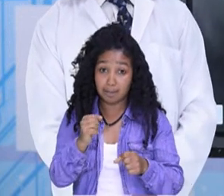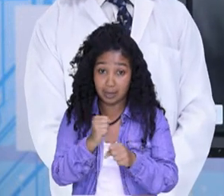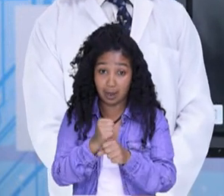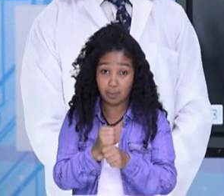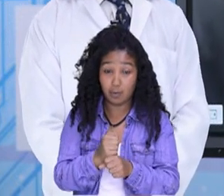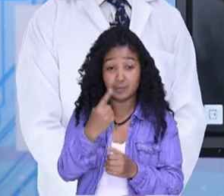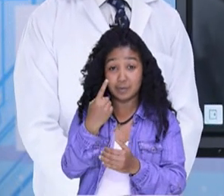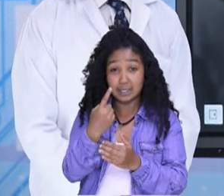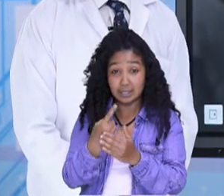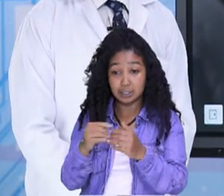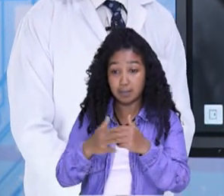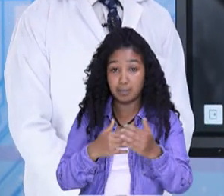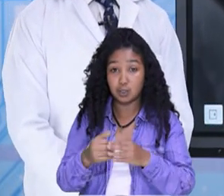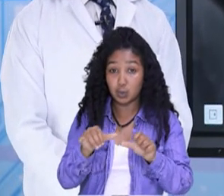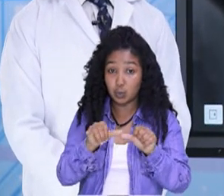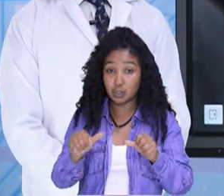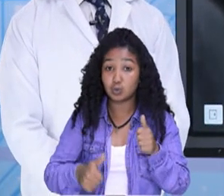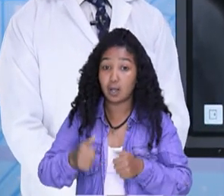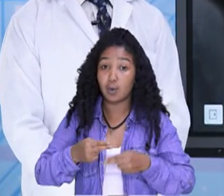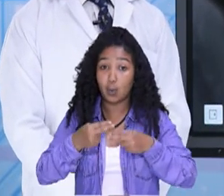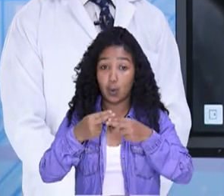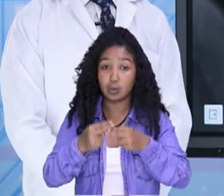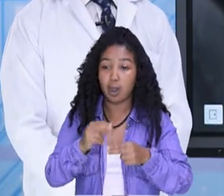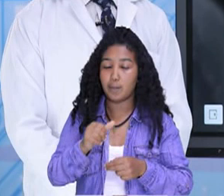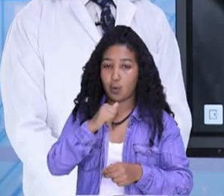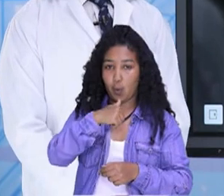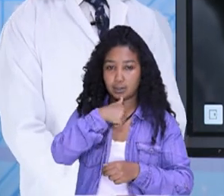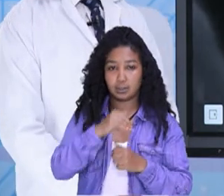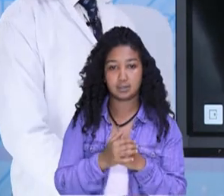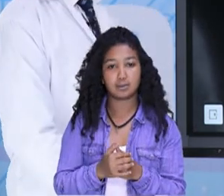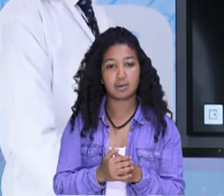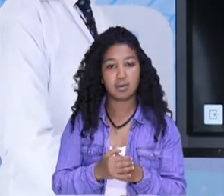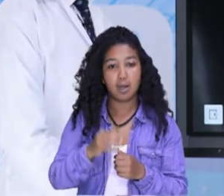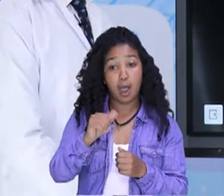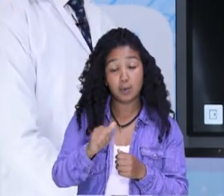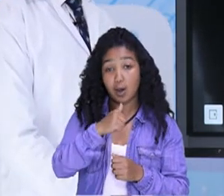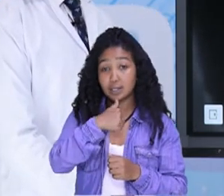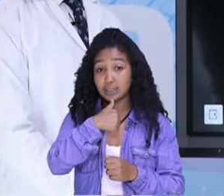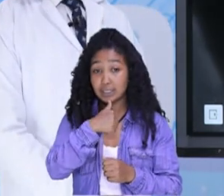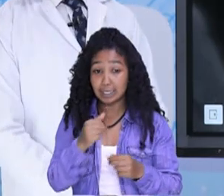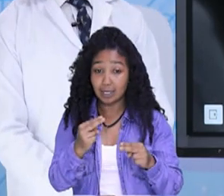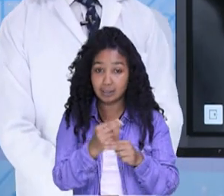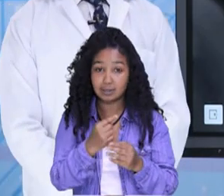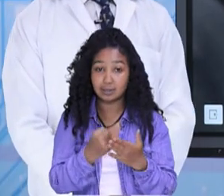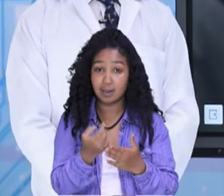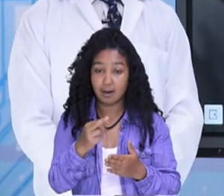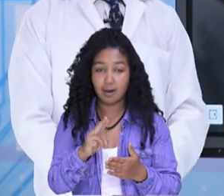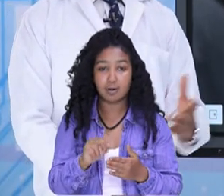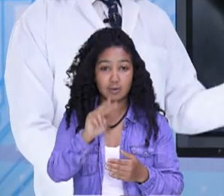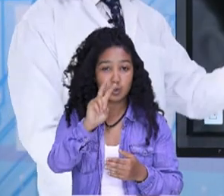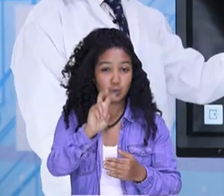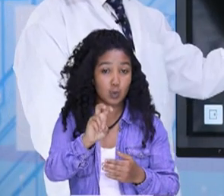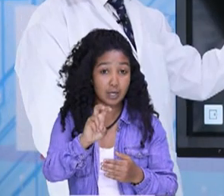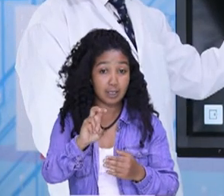single monomers or simple units, which are called amino acids. Amino acids, in nature, there are